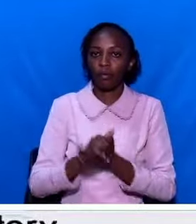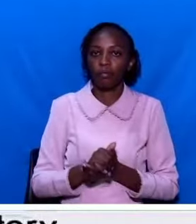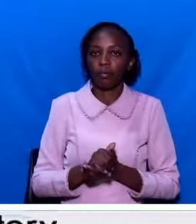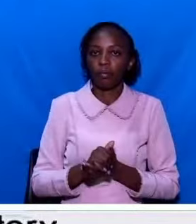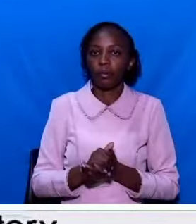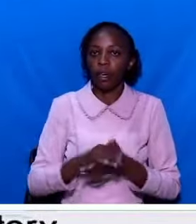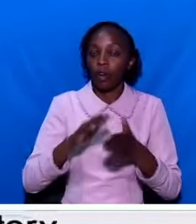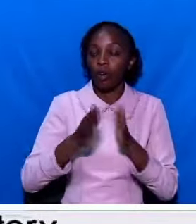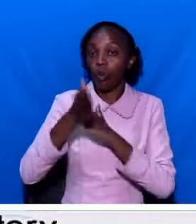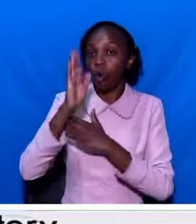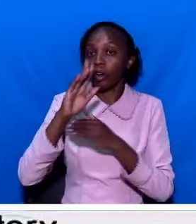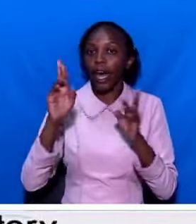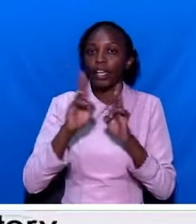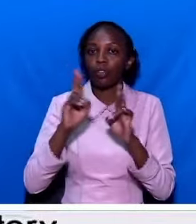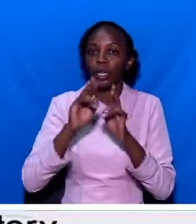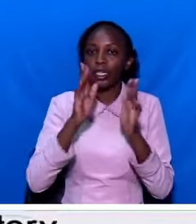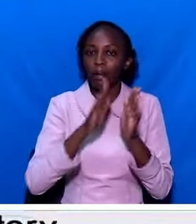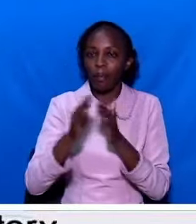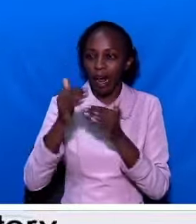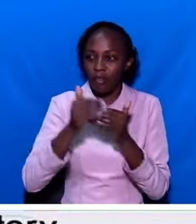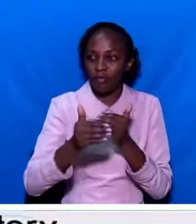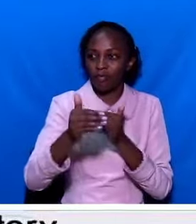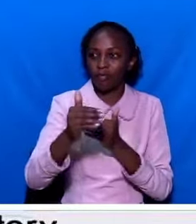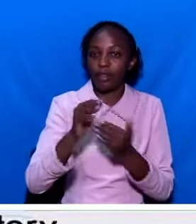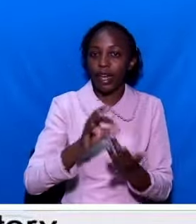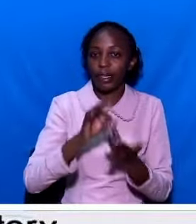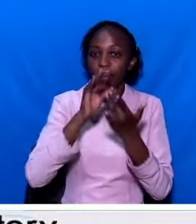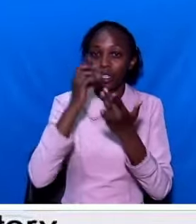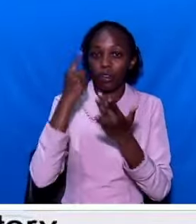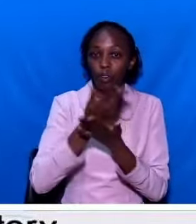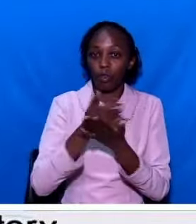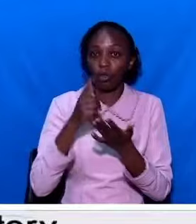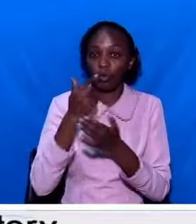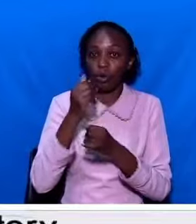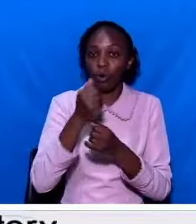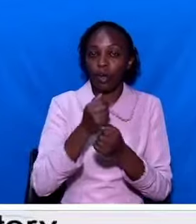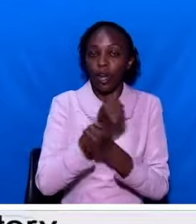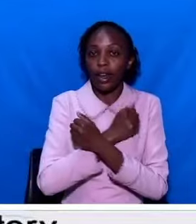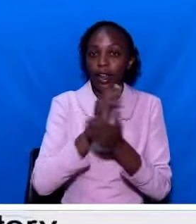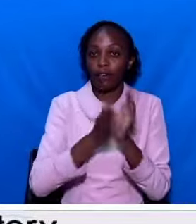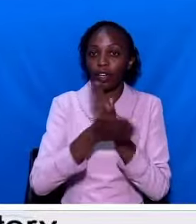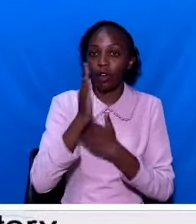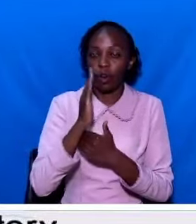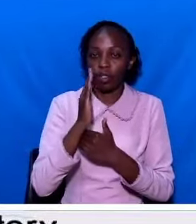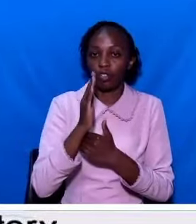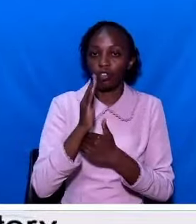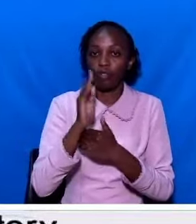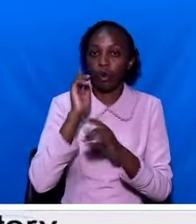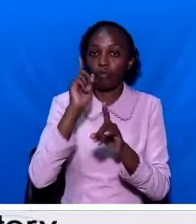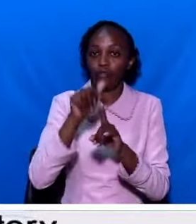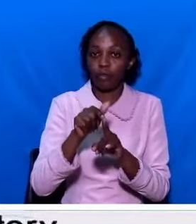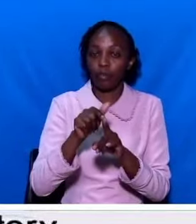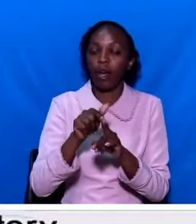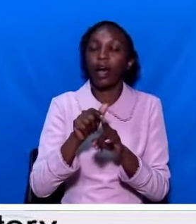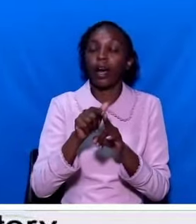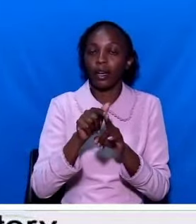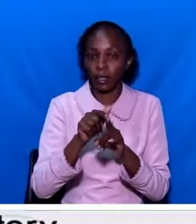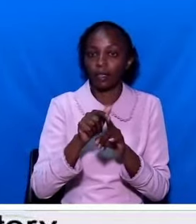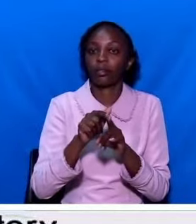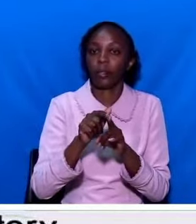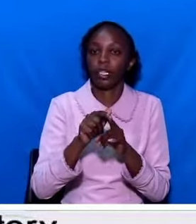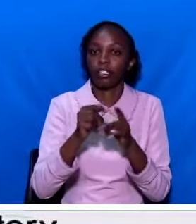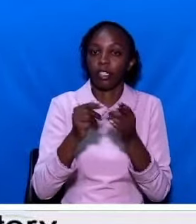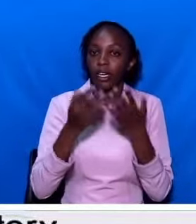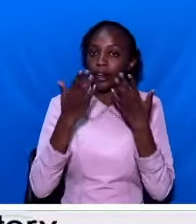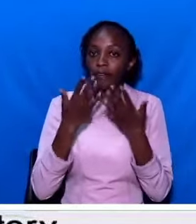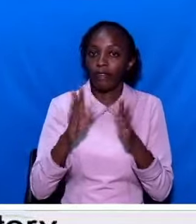God has already settled your destiny, especially for those who love God. Your destiny has been settled. So what you're living today is